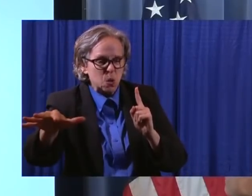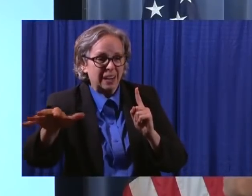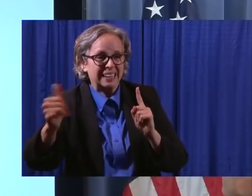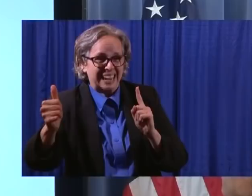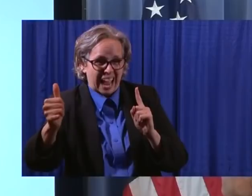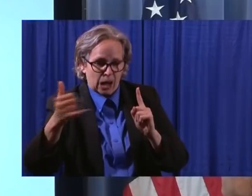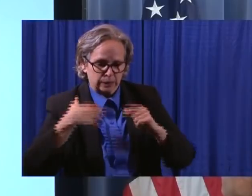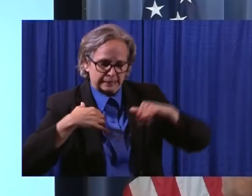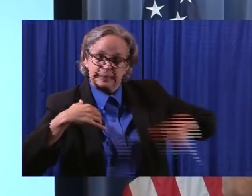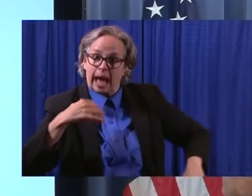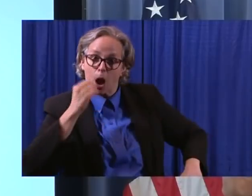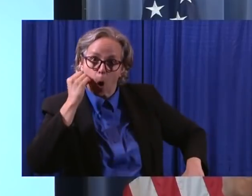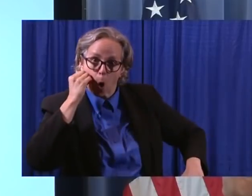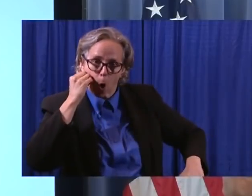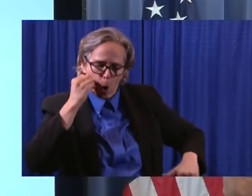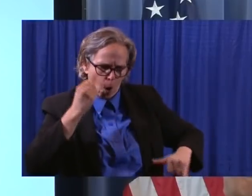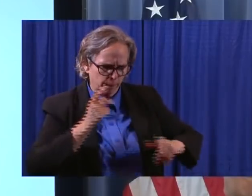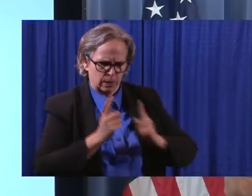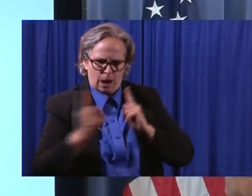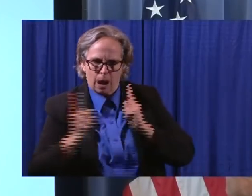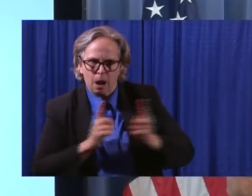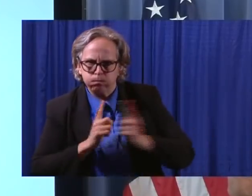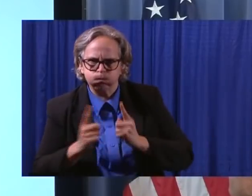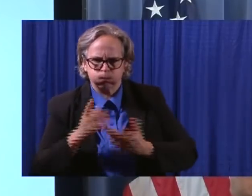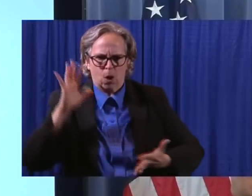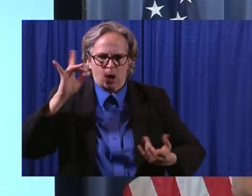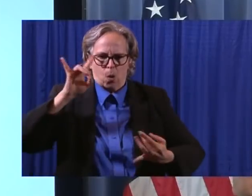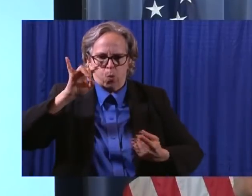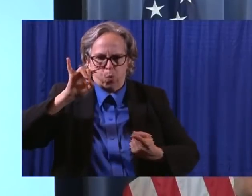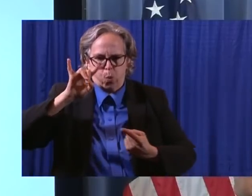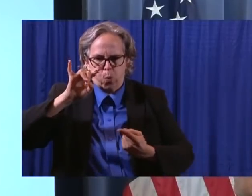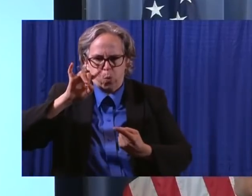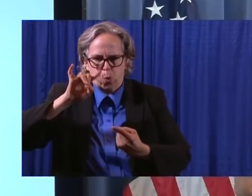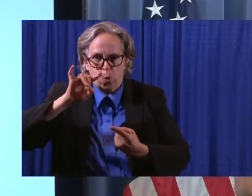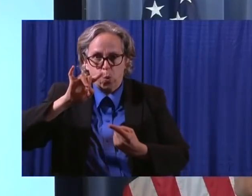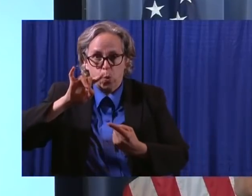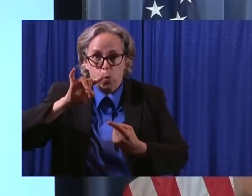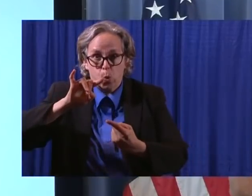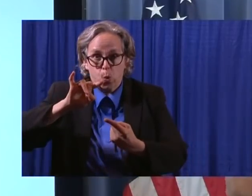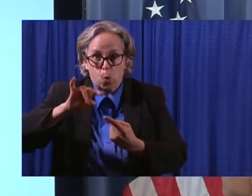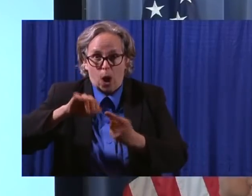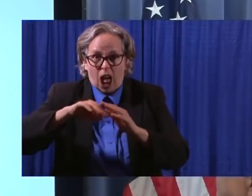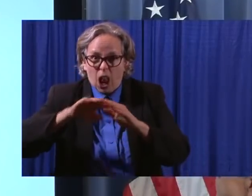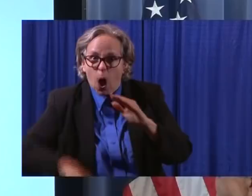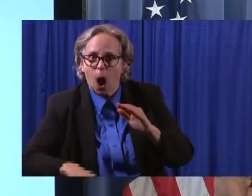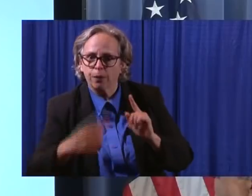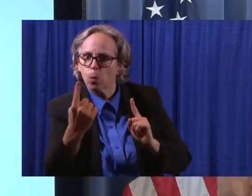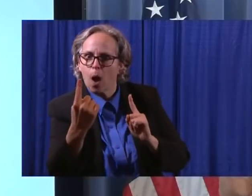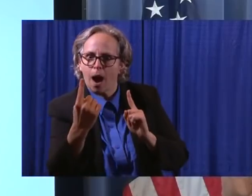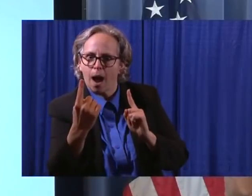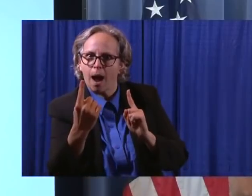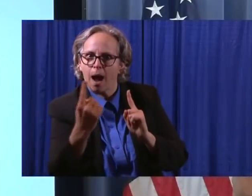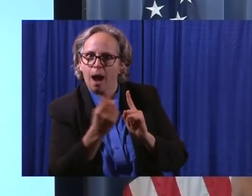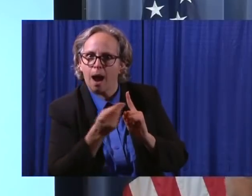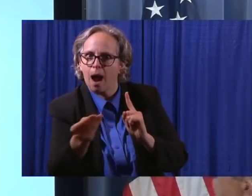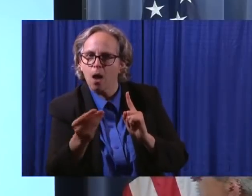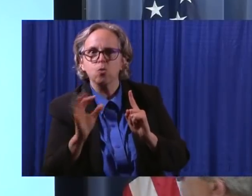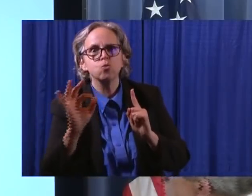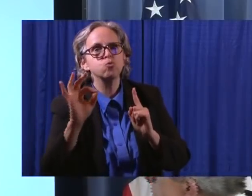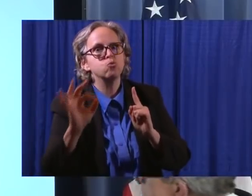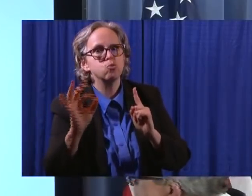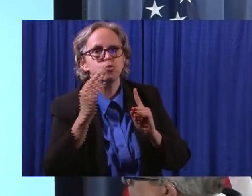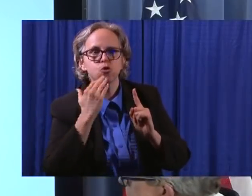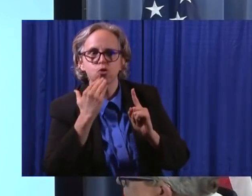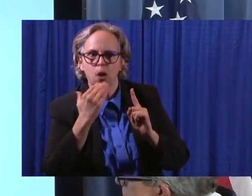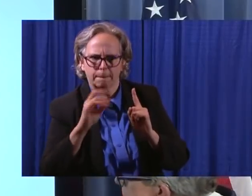we saw the R factor decline. And over the last several weeks, our R factor had been below 1, which means that the virus was in our